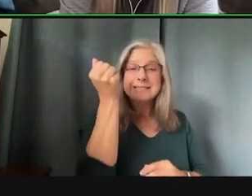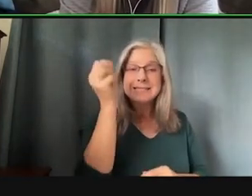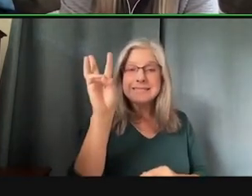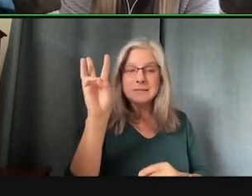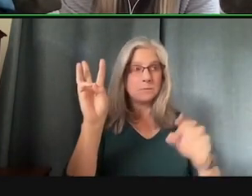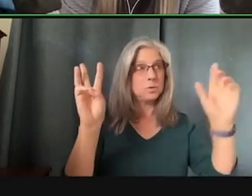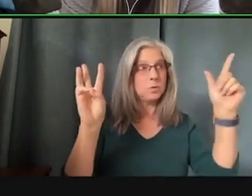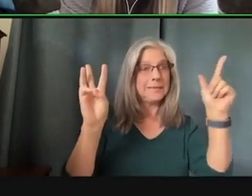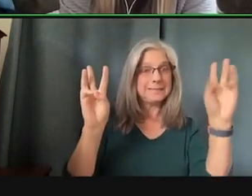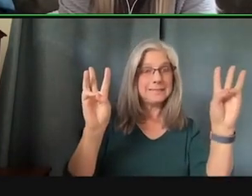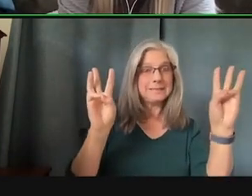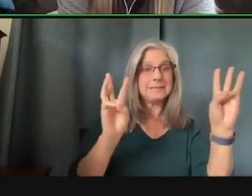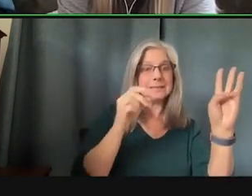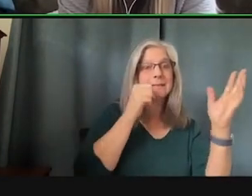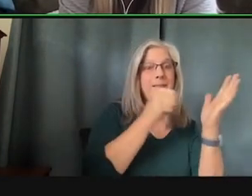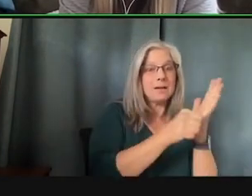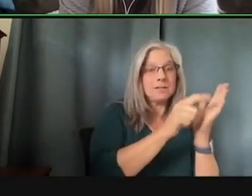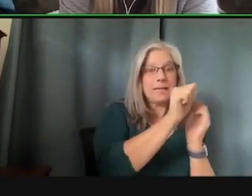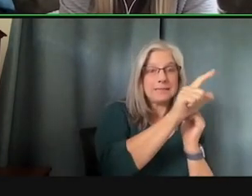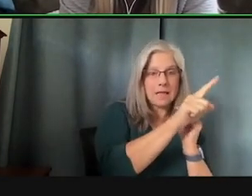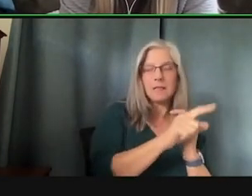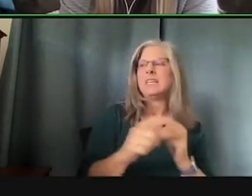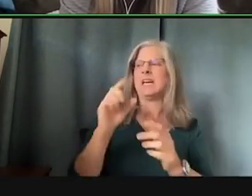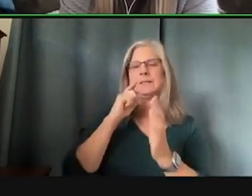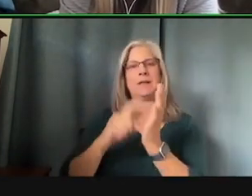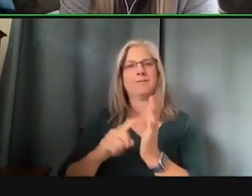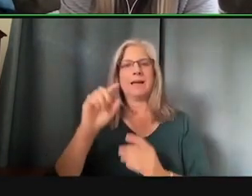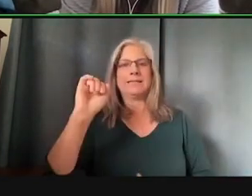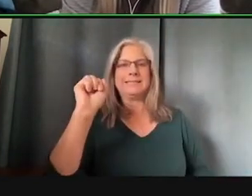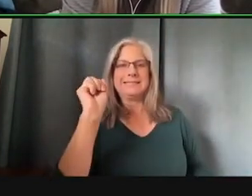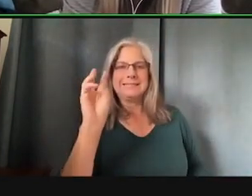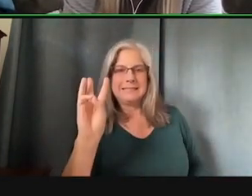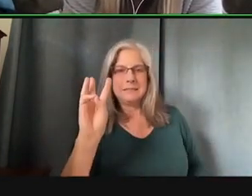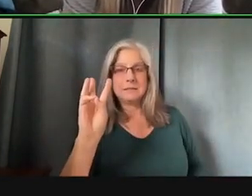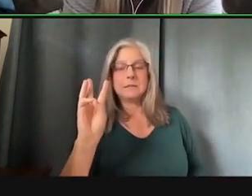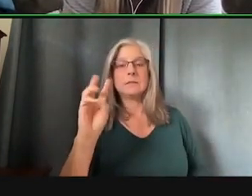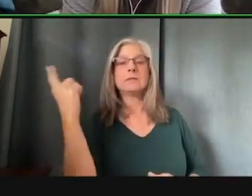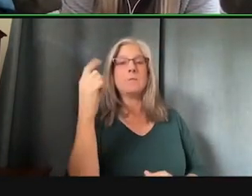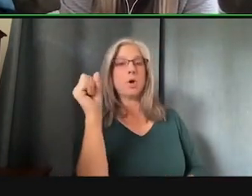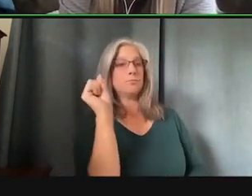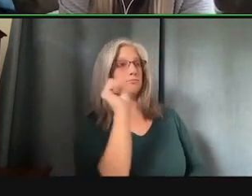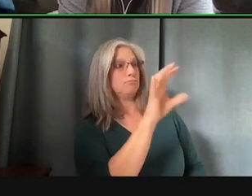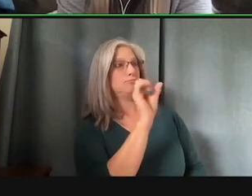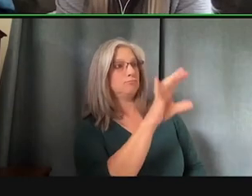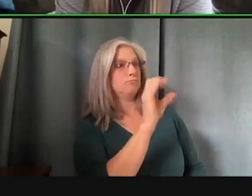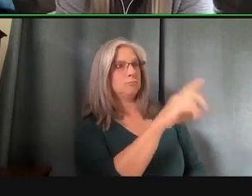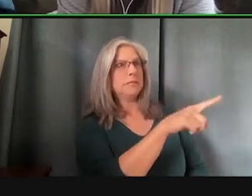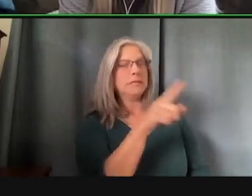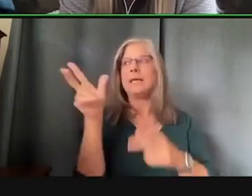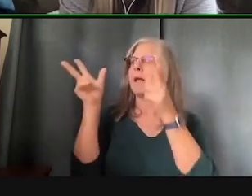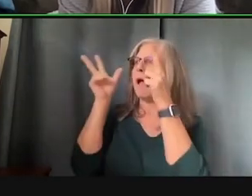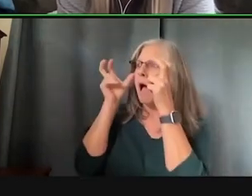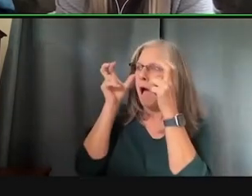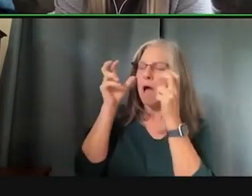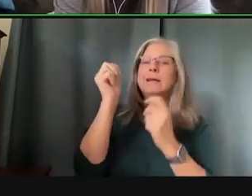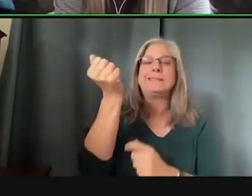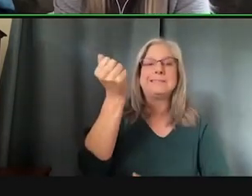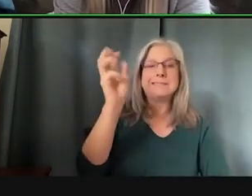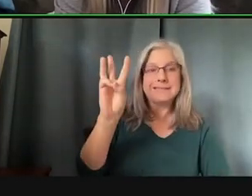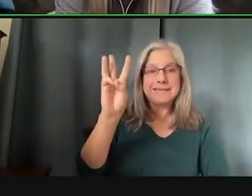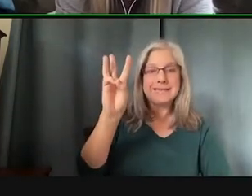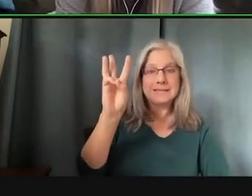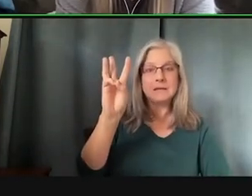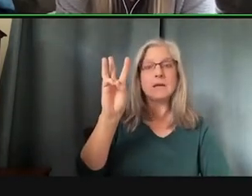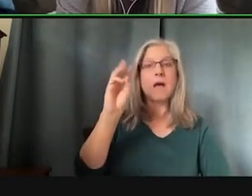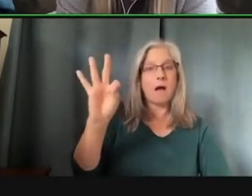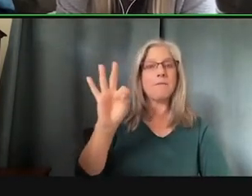of the letters in ASL. That means when someone is signing letters to him, he's understanding 16 out of 26